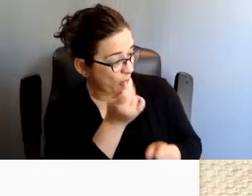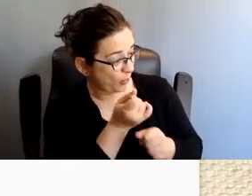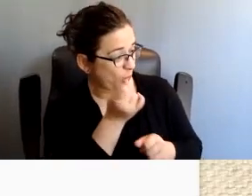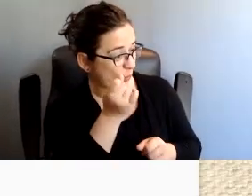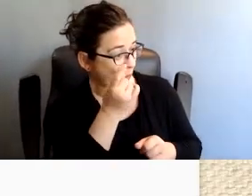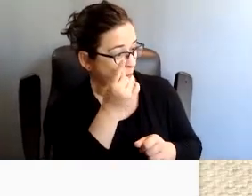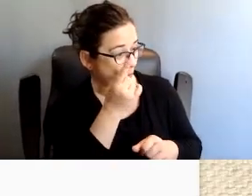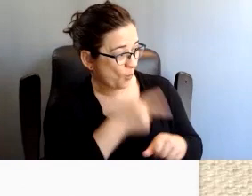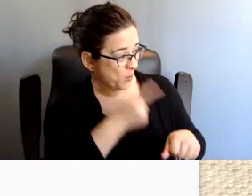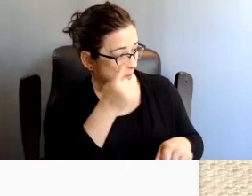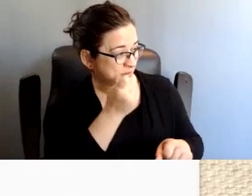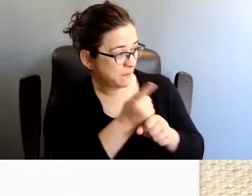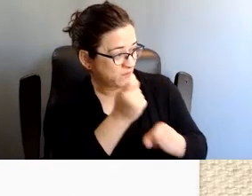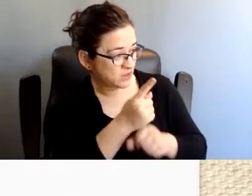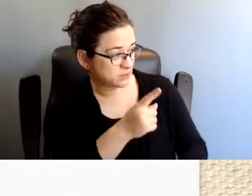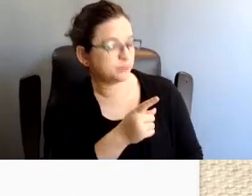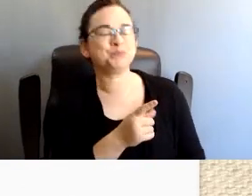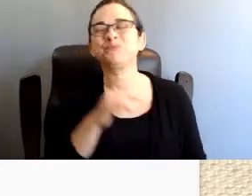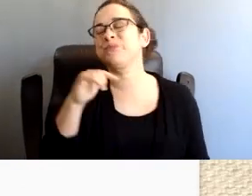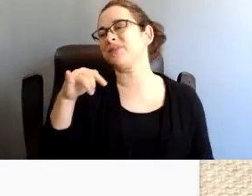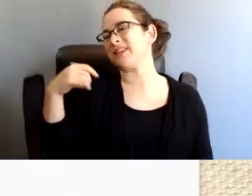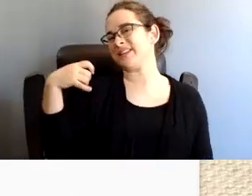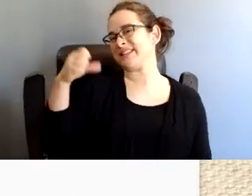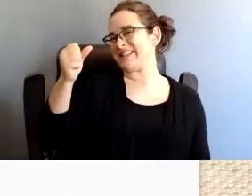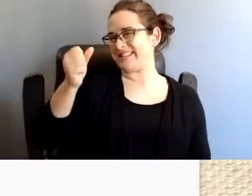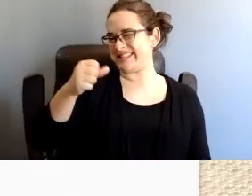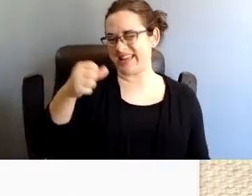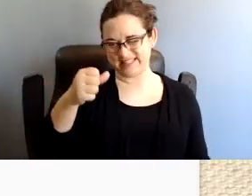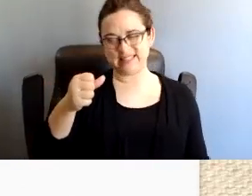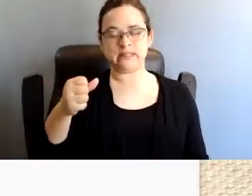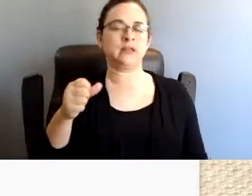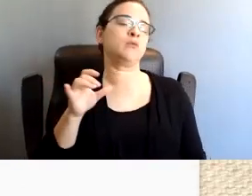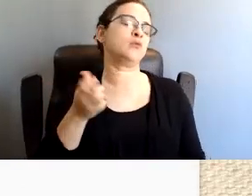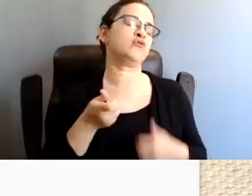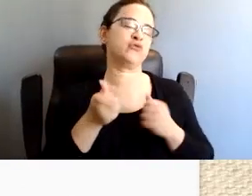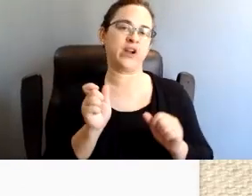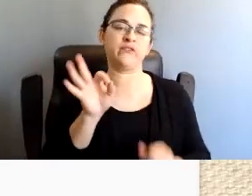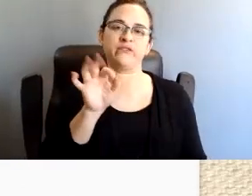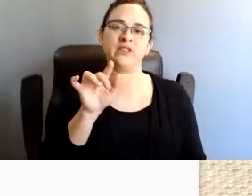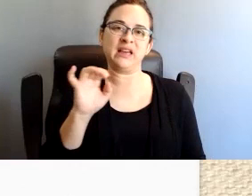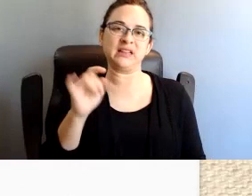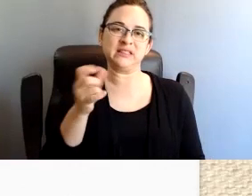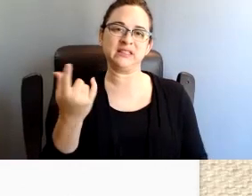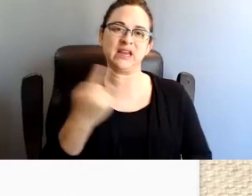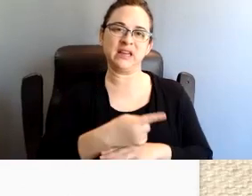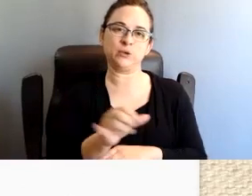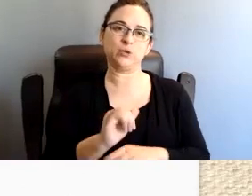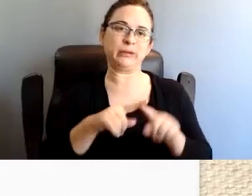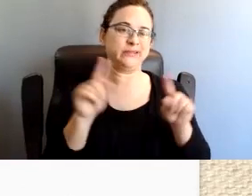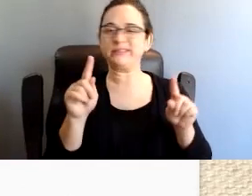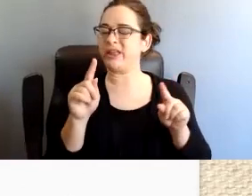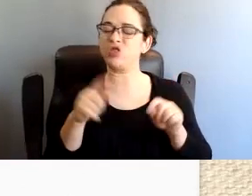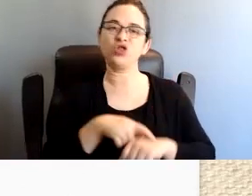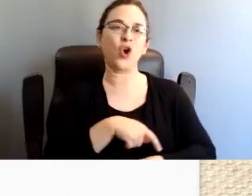Undocumented, yeah, we do it in that week. We try to bring it over here to Flex Day as well, but because it's too long and it's too,